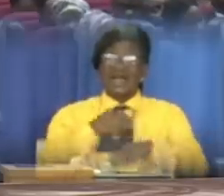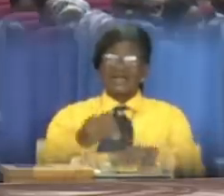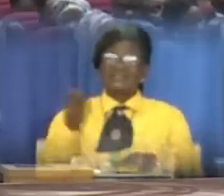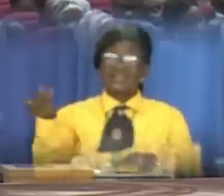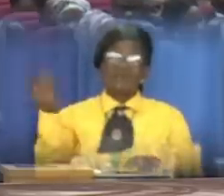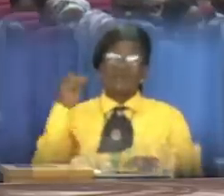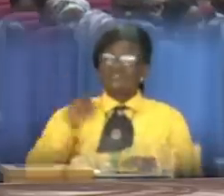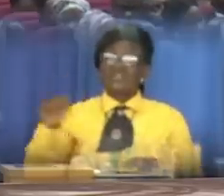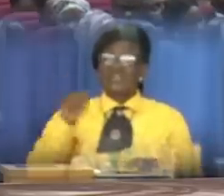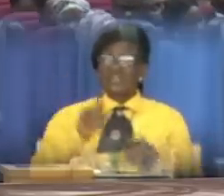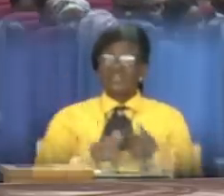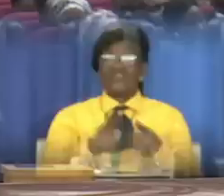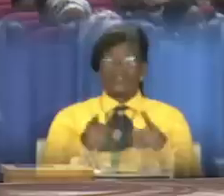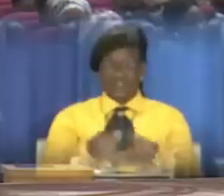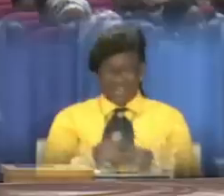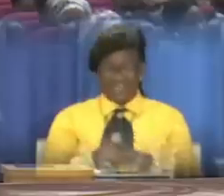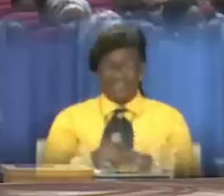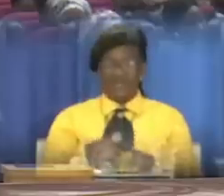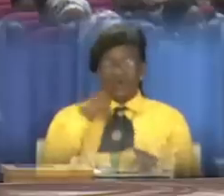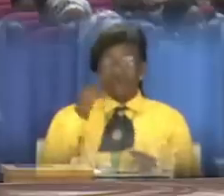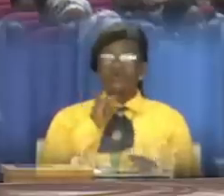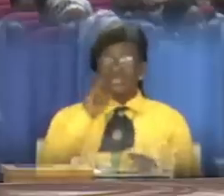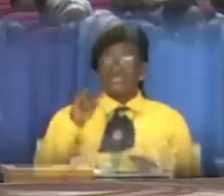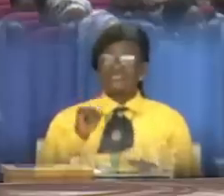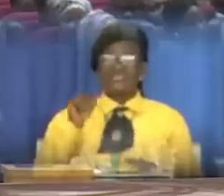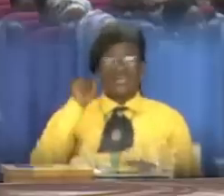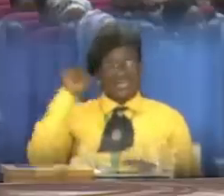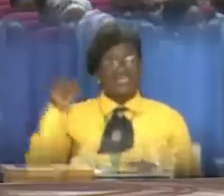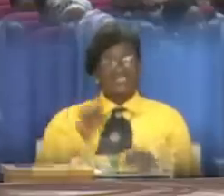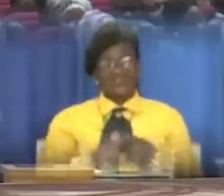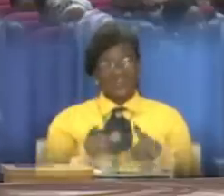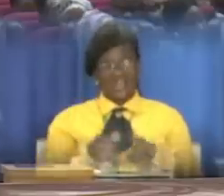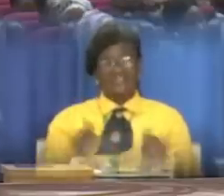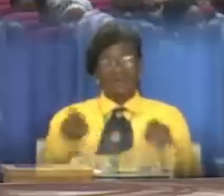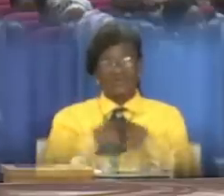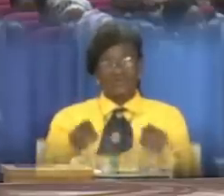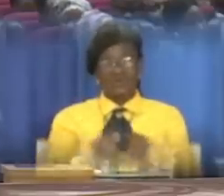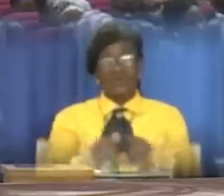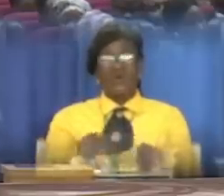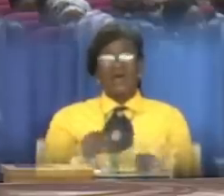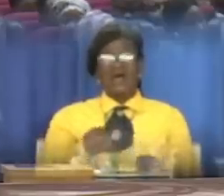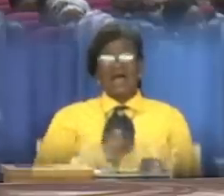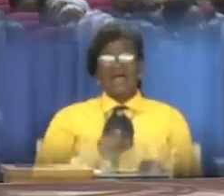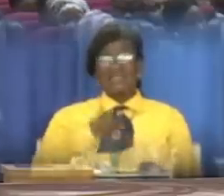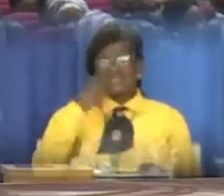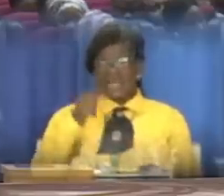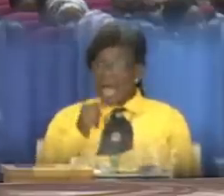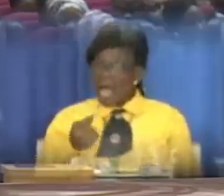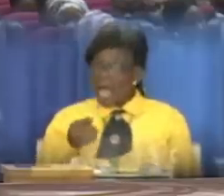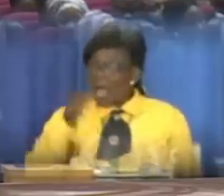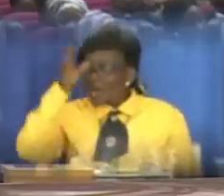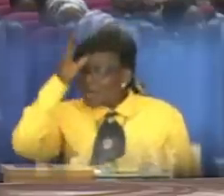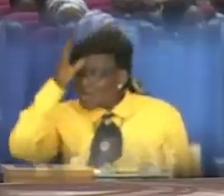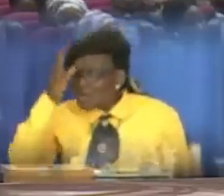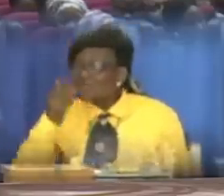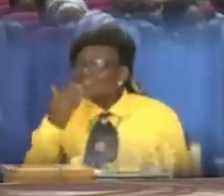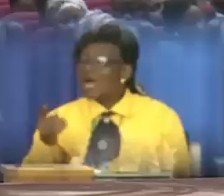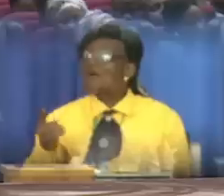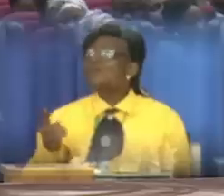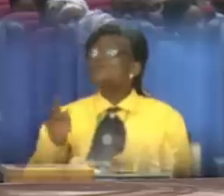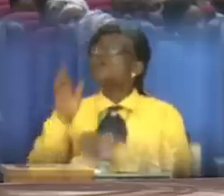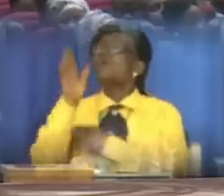friend and his friend. I said, Daddy, thank God you are here. My friend